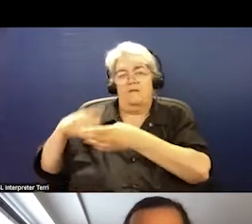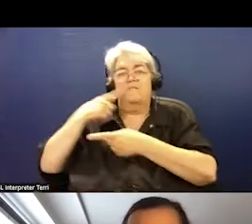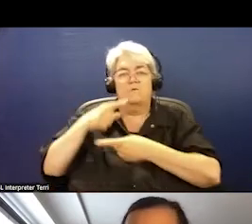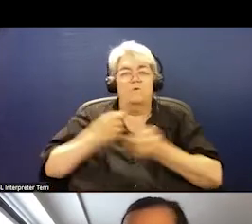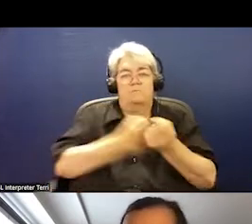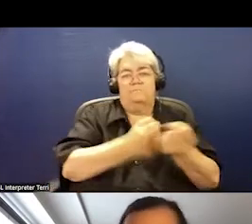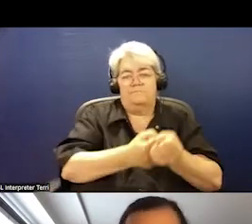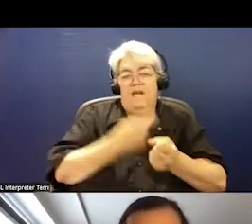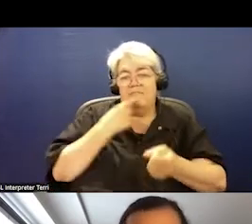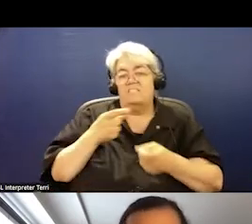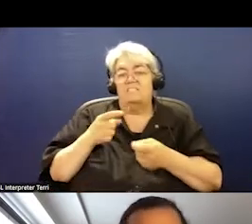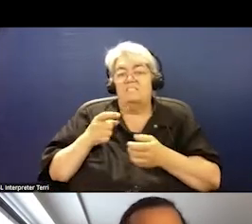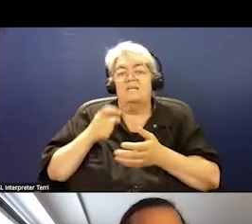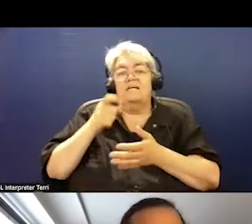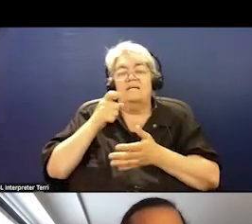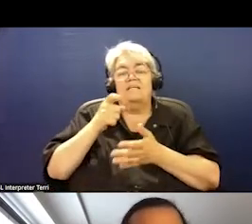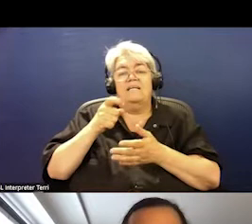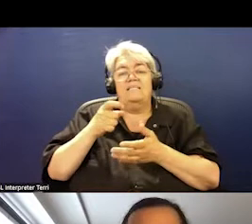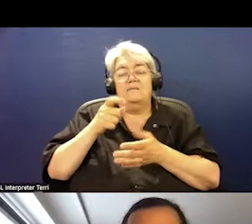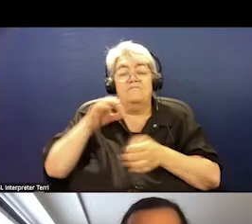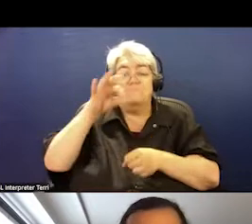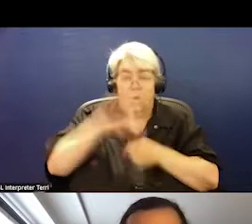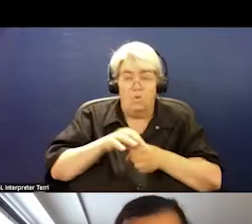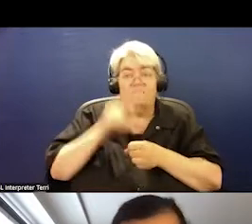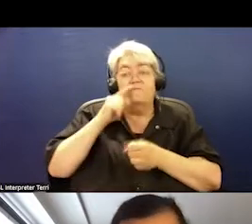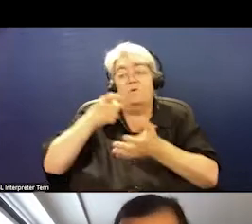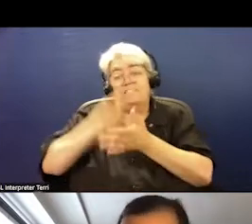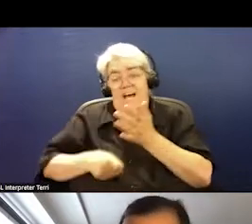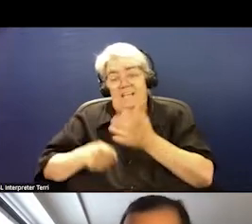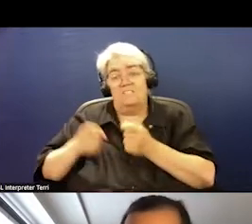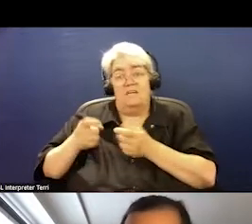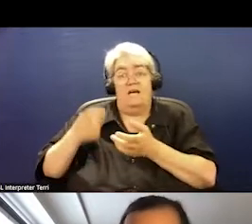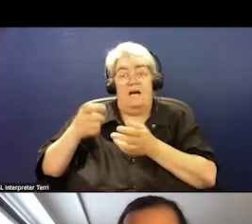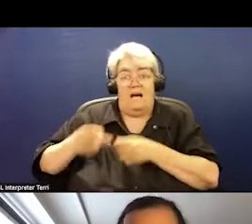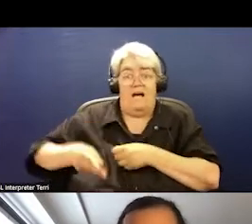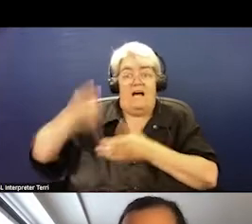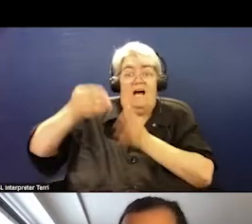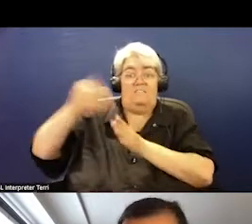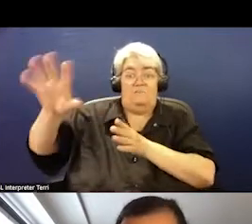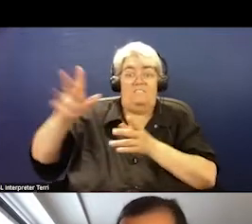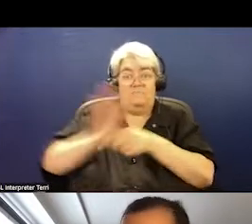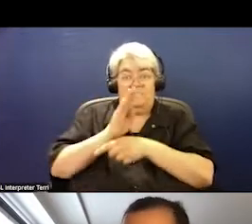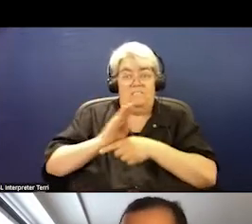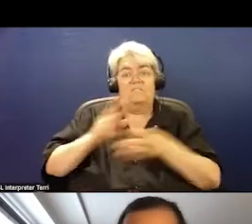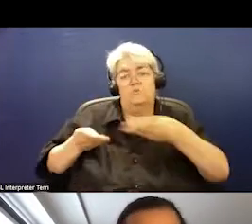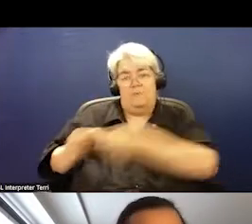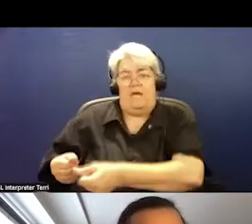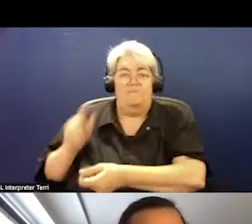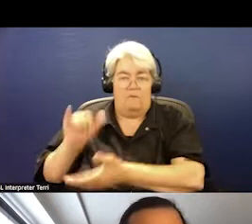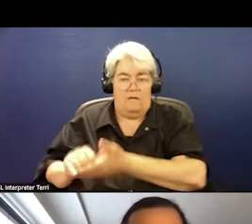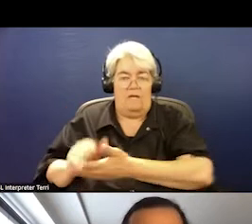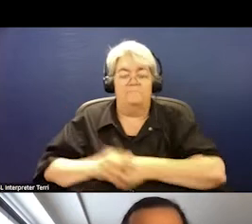high-earning businesses in San Francisco. This is a multi-stage launch for this program. It first initiated in